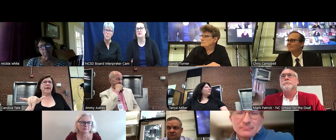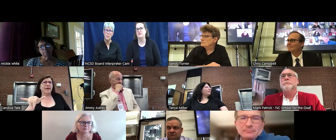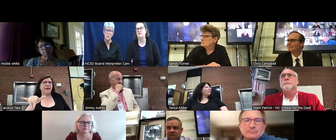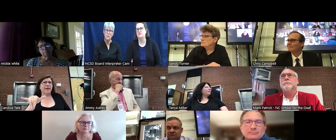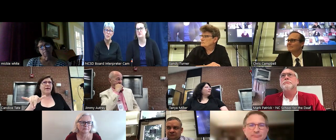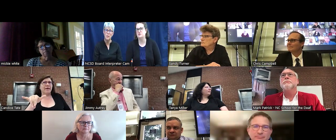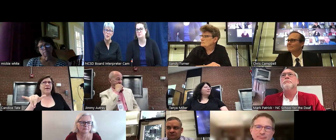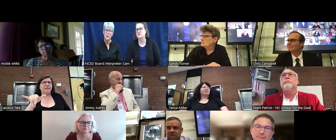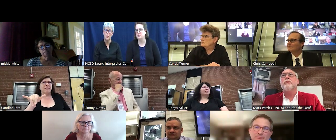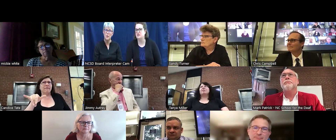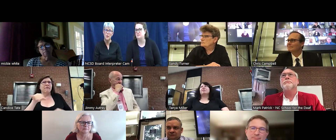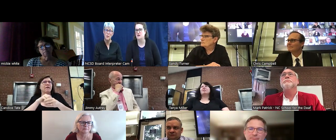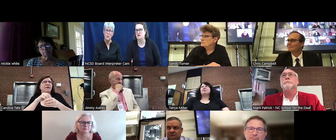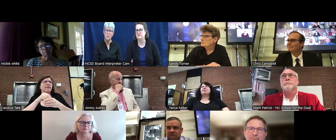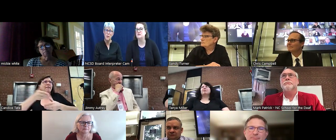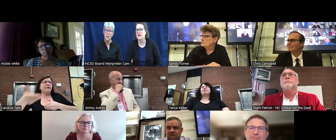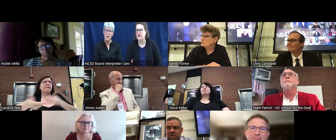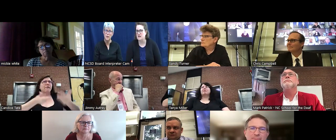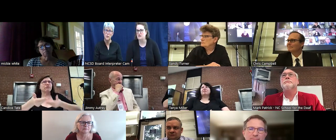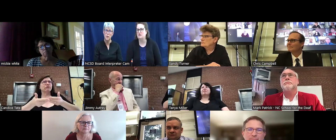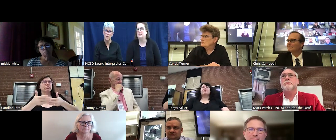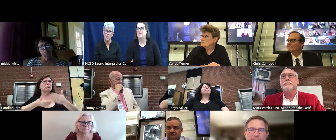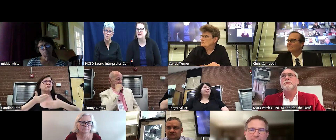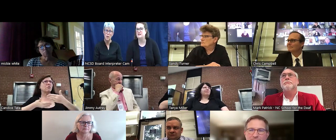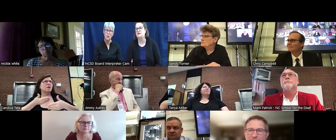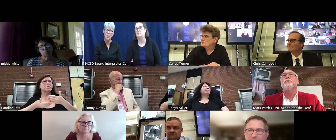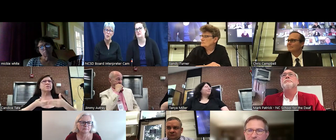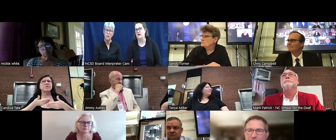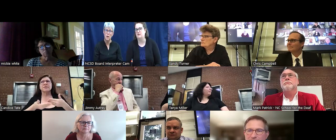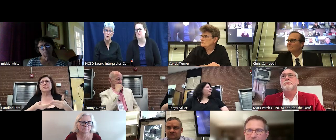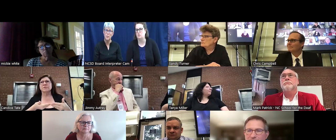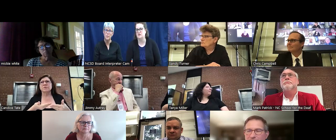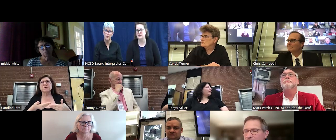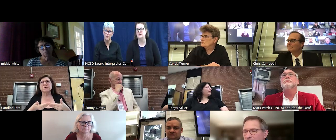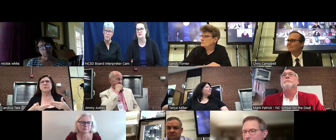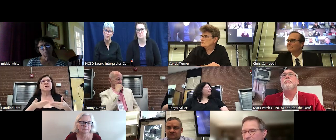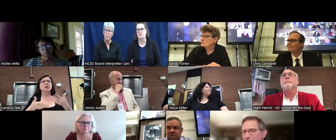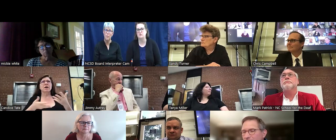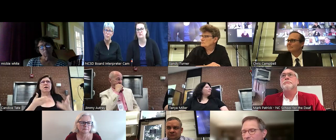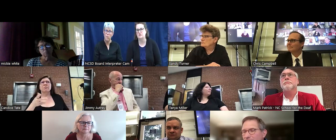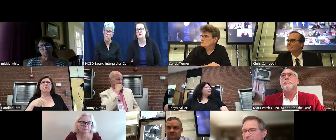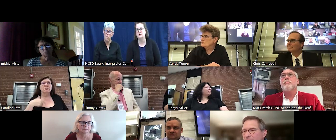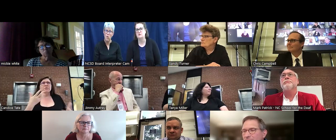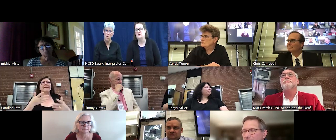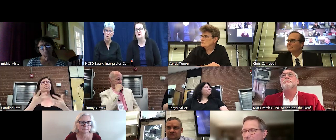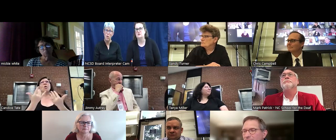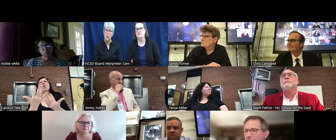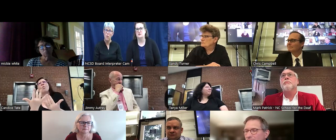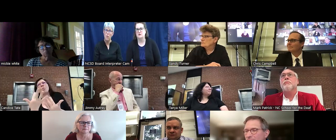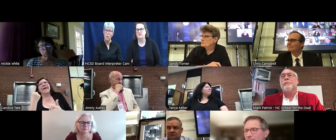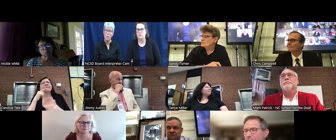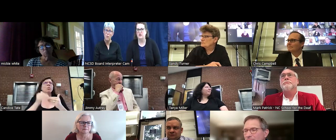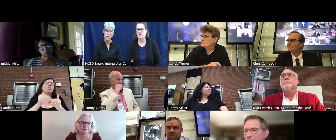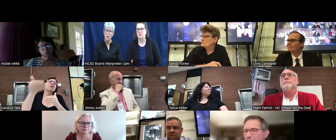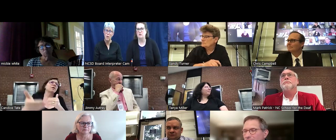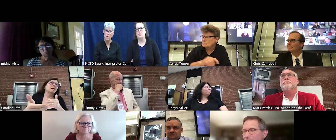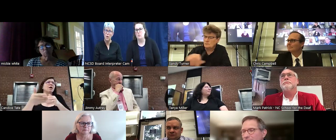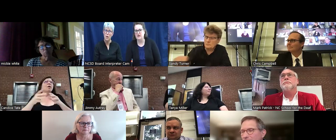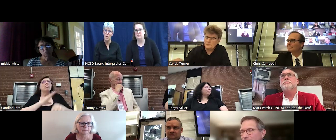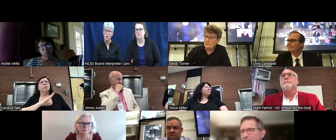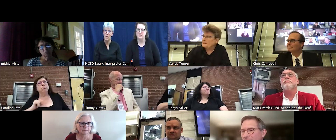like there's potentially going to be a lot of delay in the hiring process itself. If